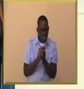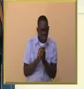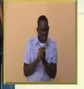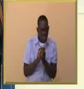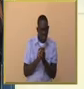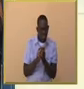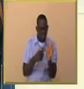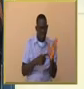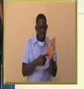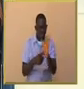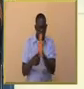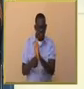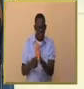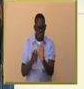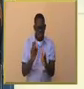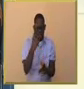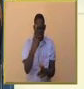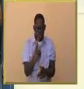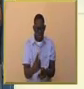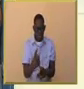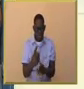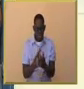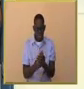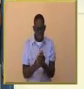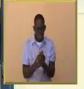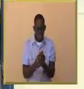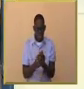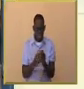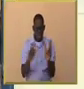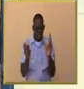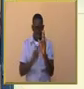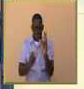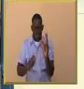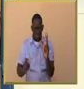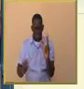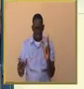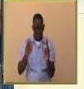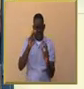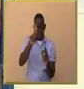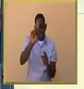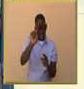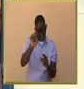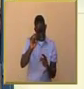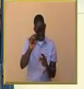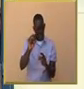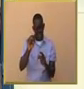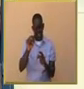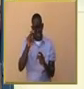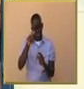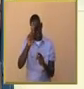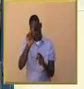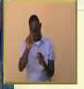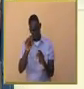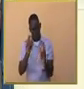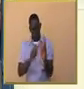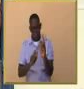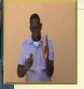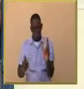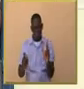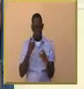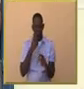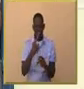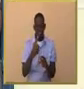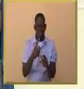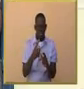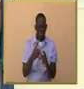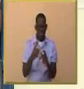He's introducing himself. He is the Secretary General of the United Nations, the UN. And he says